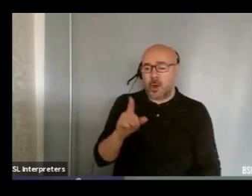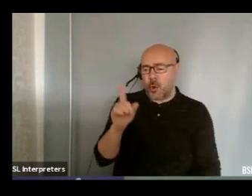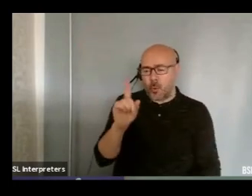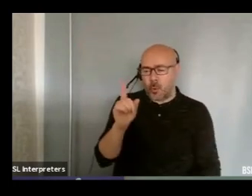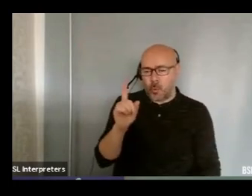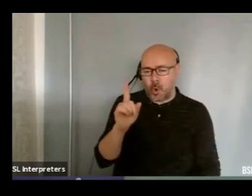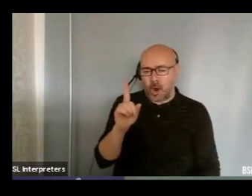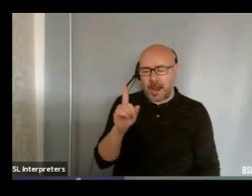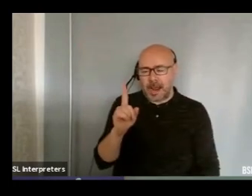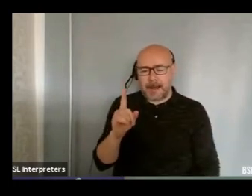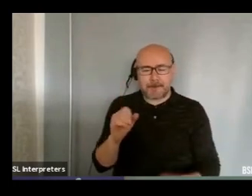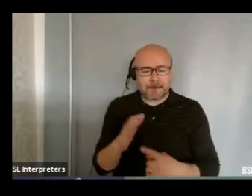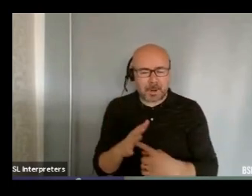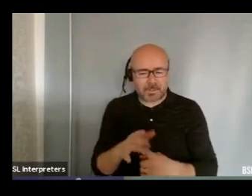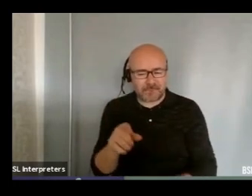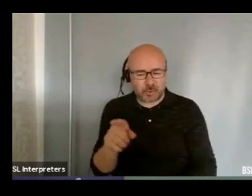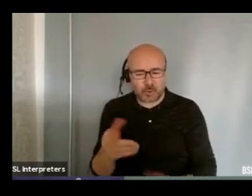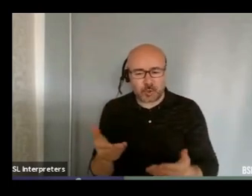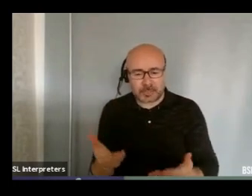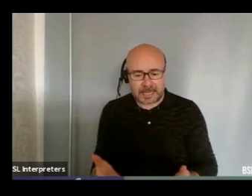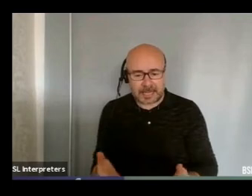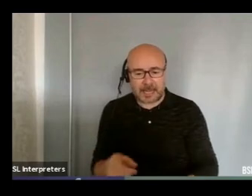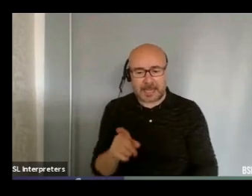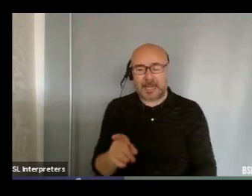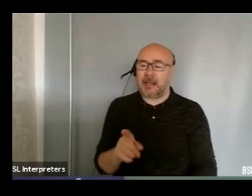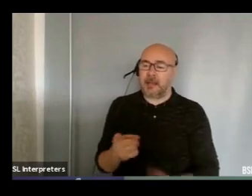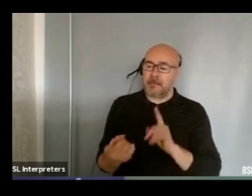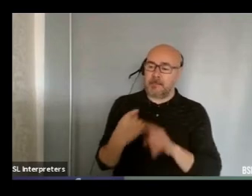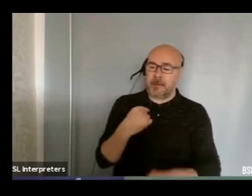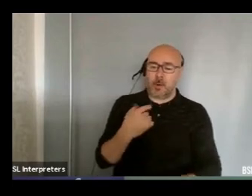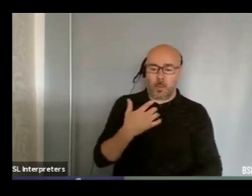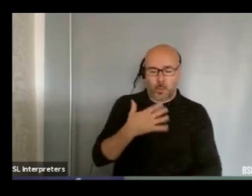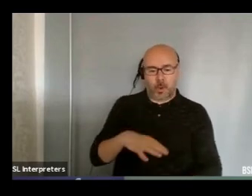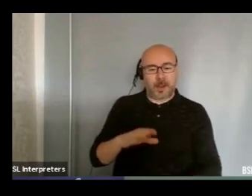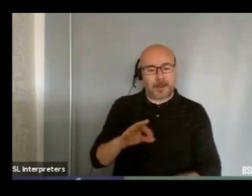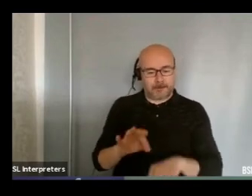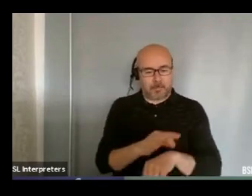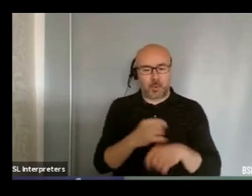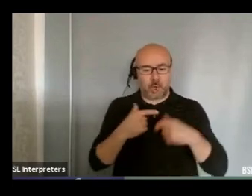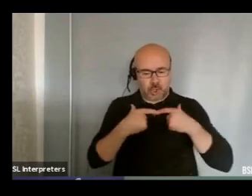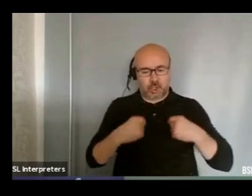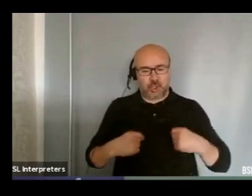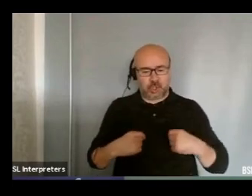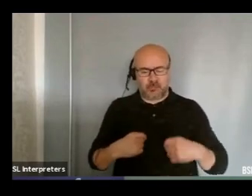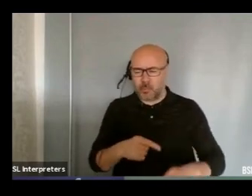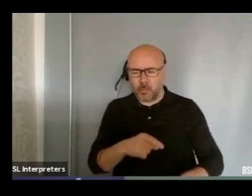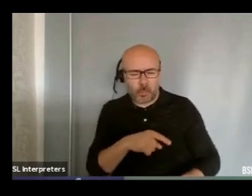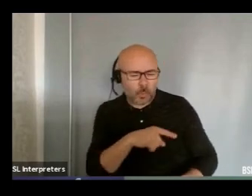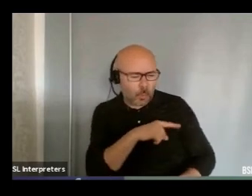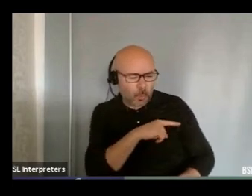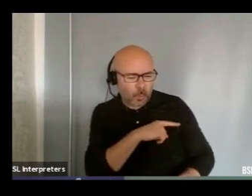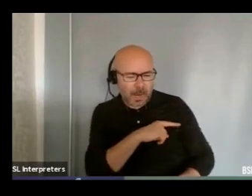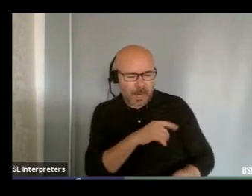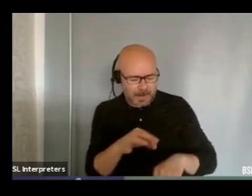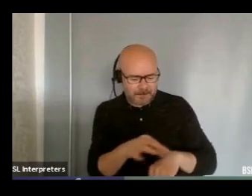wear my blue shirt. And he said, why do you want to wear your blue shirt? And the man said, because that